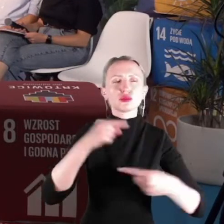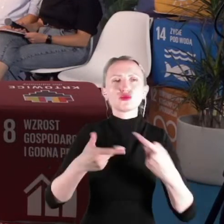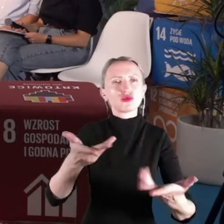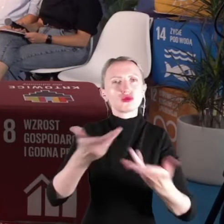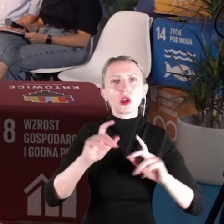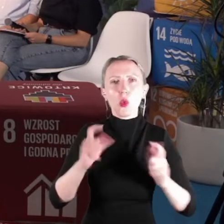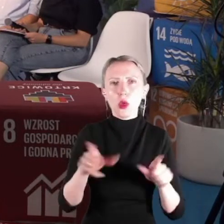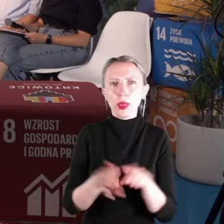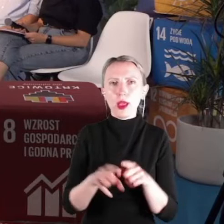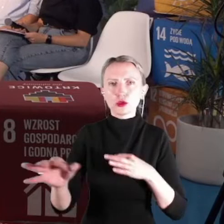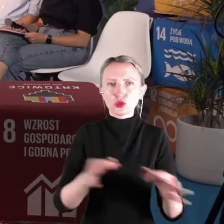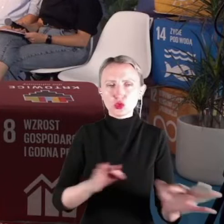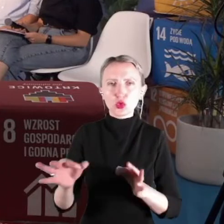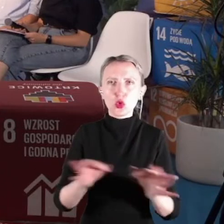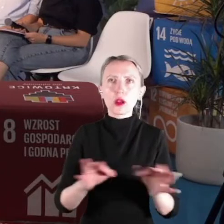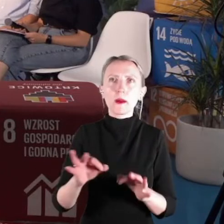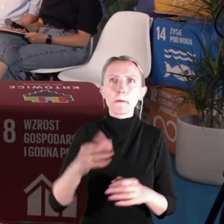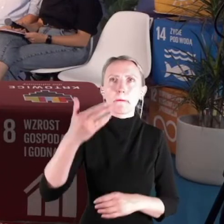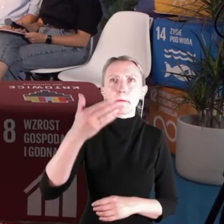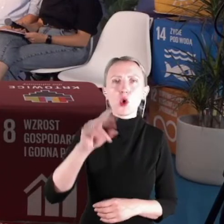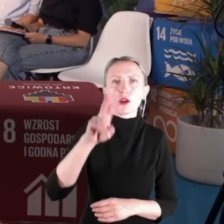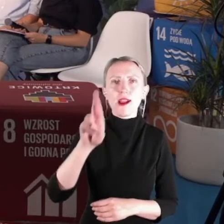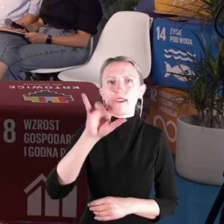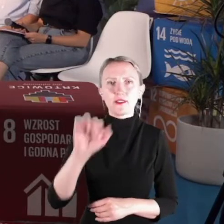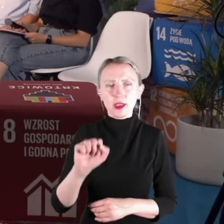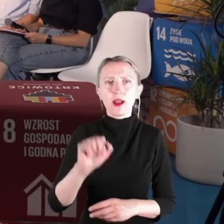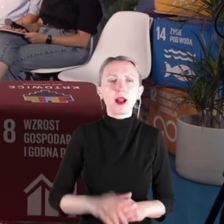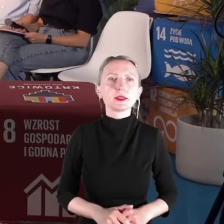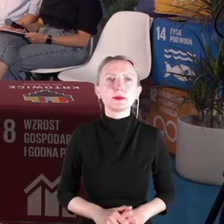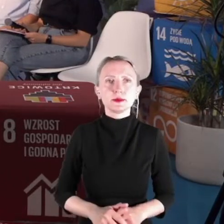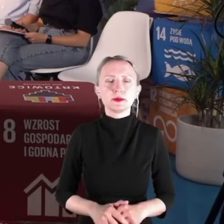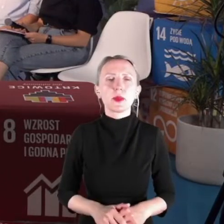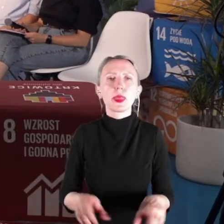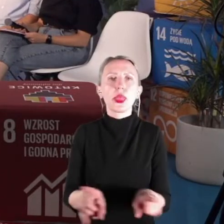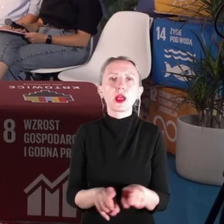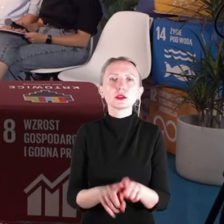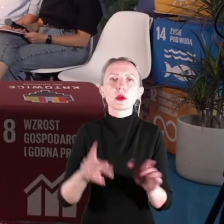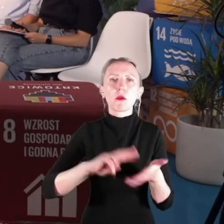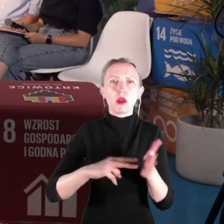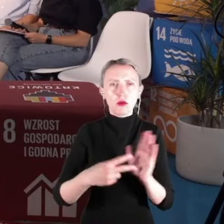is an alternative planning approach called urban coding, which